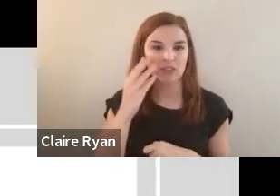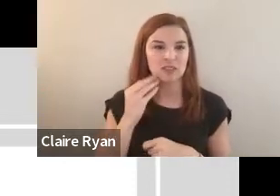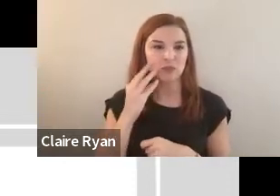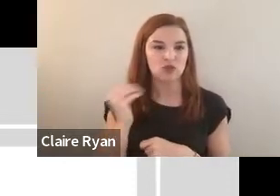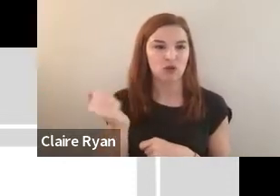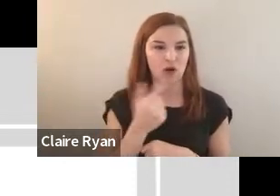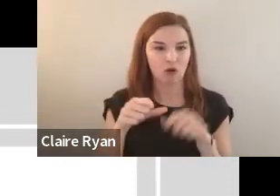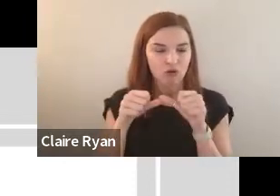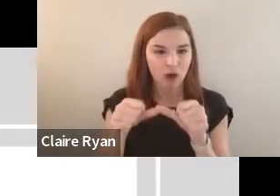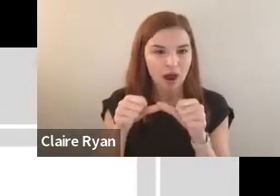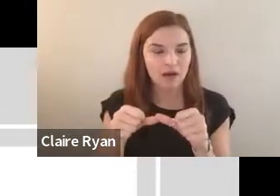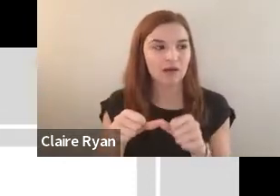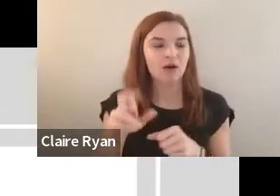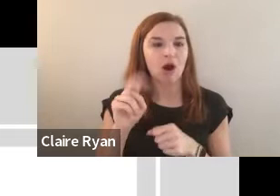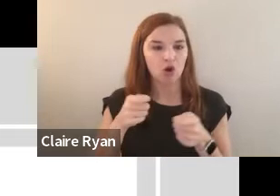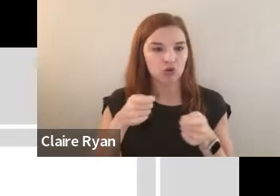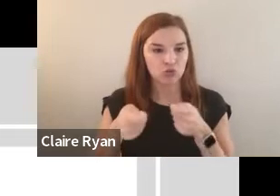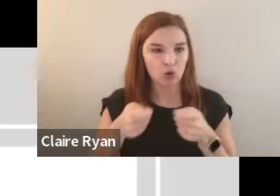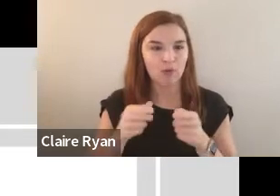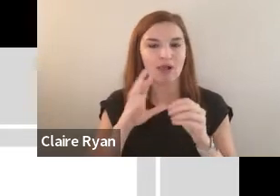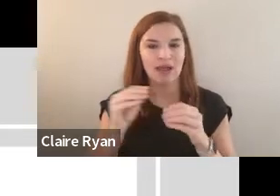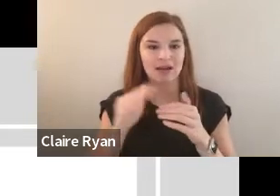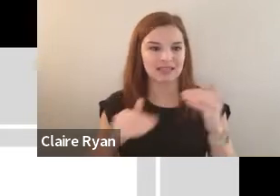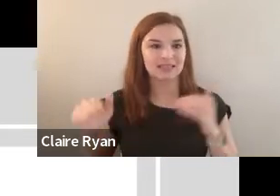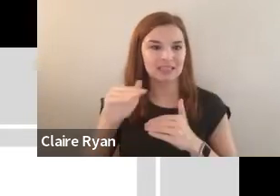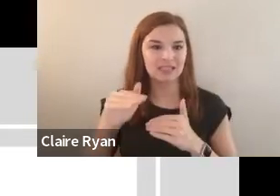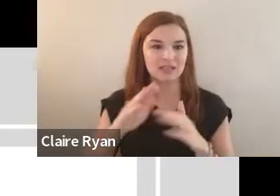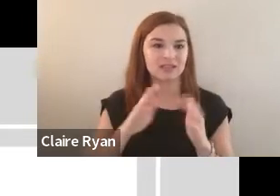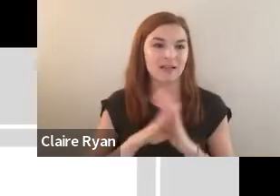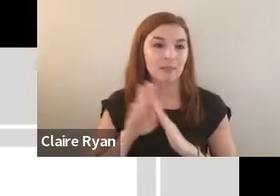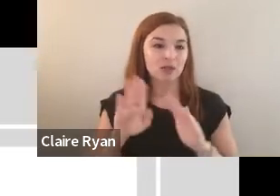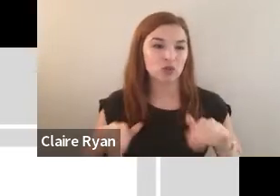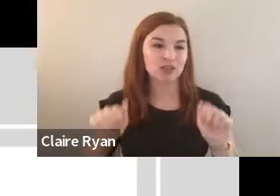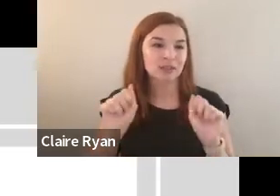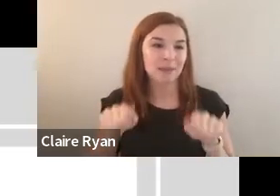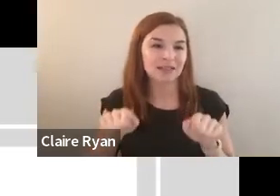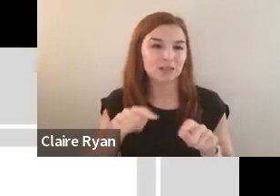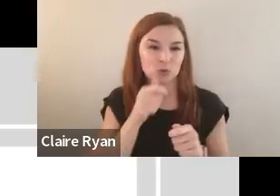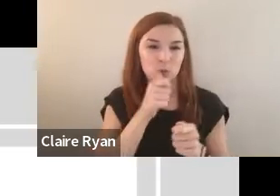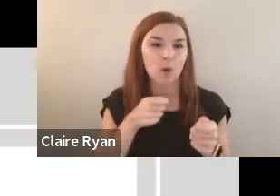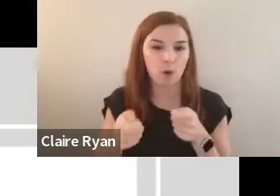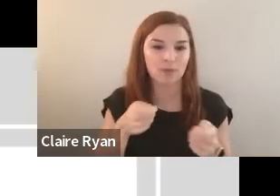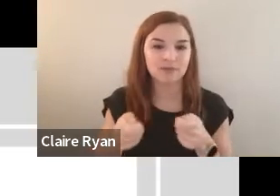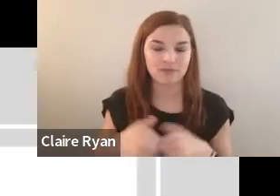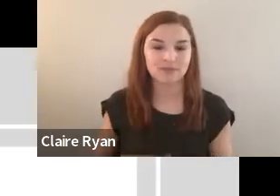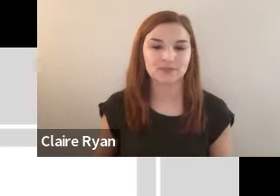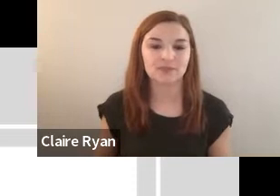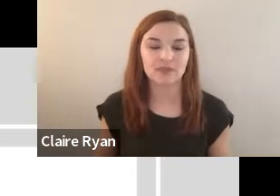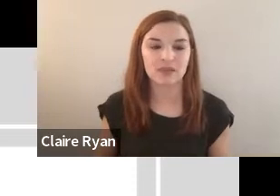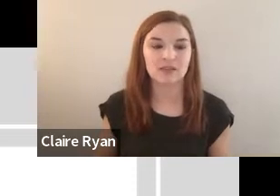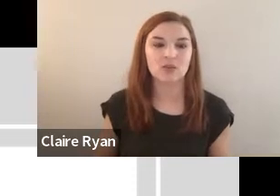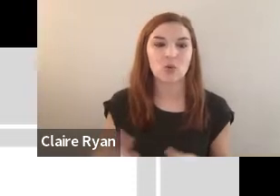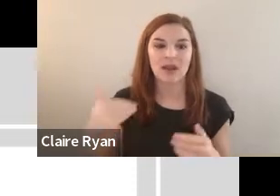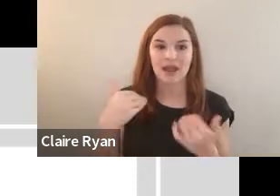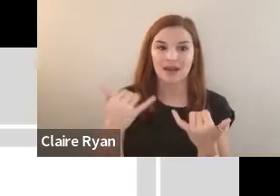abuse in the family. It could be a variety of different things, bullying. And all of these